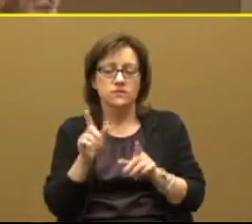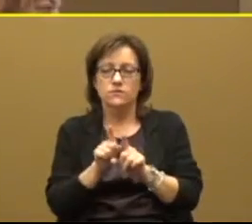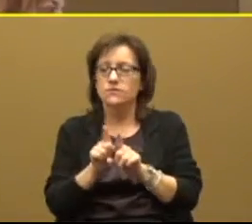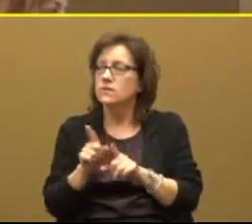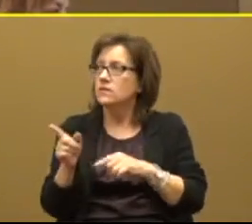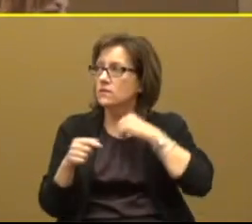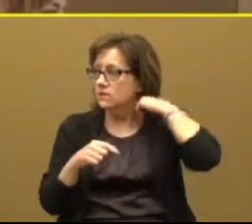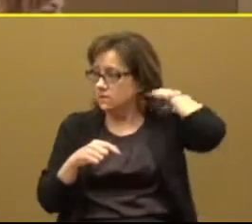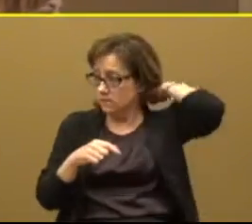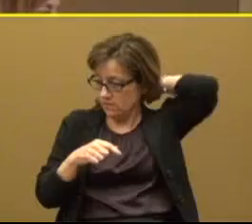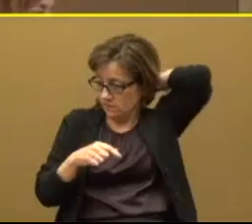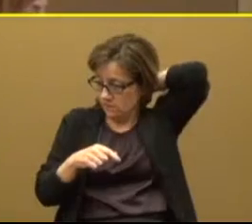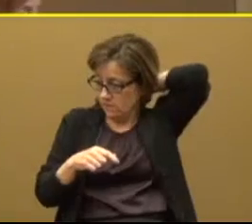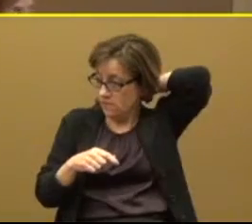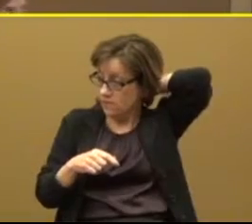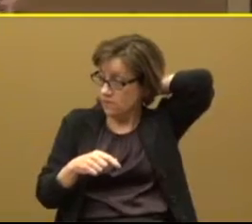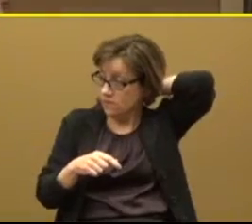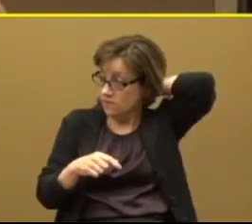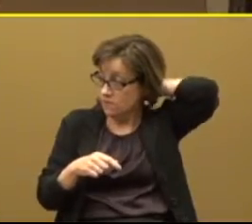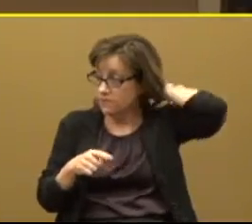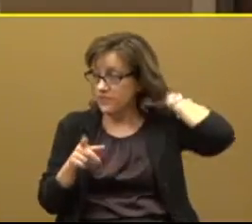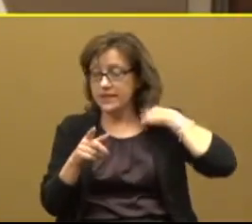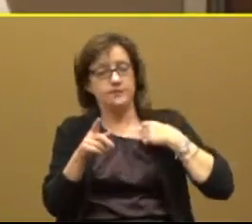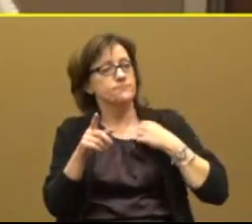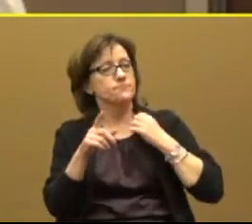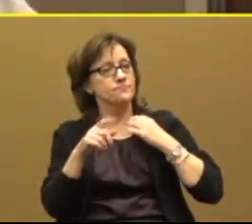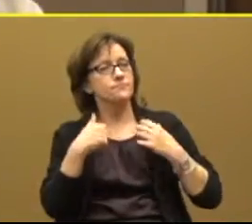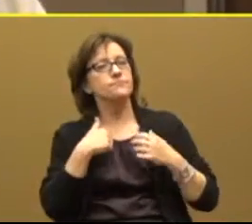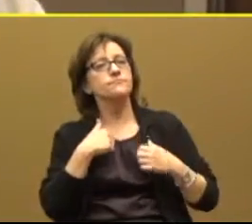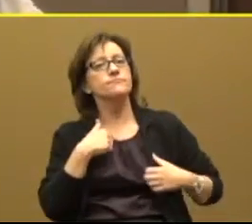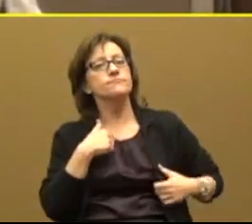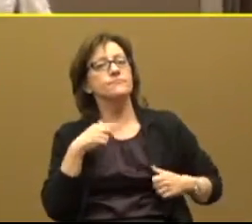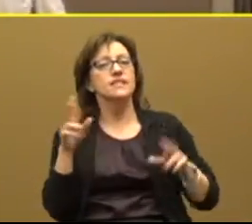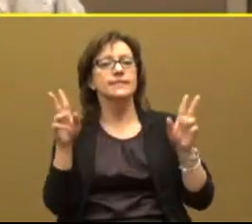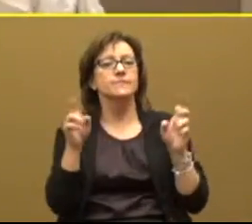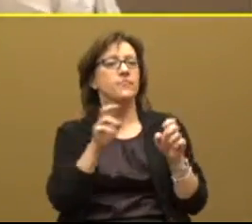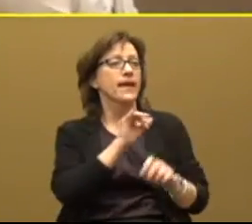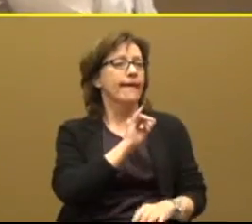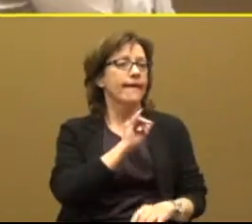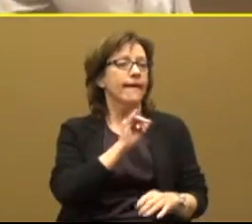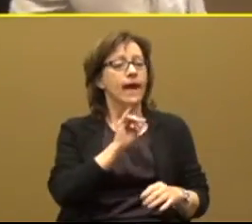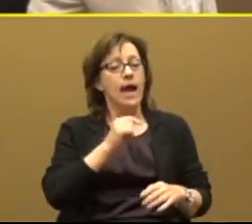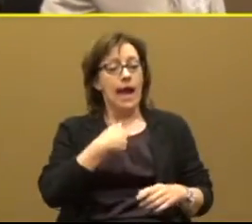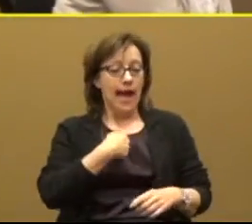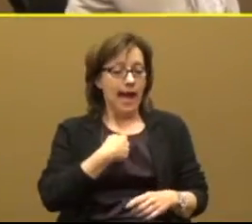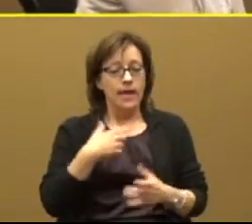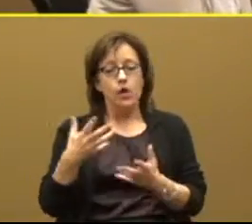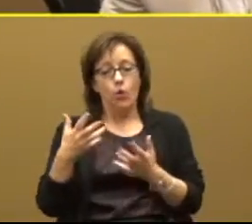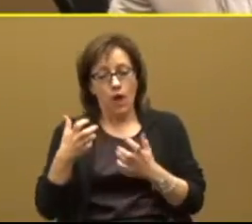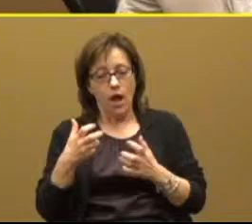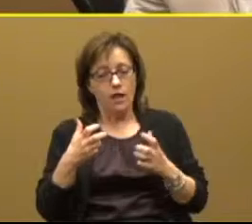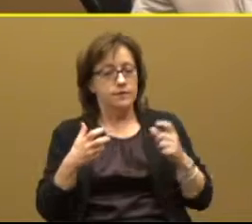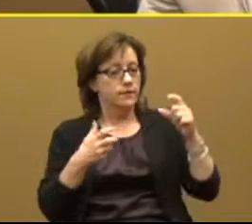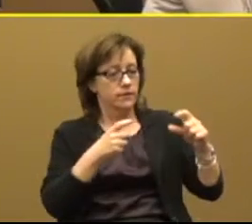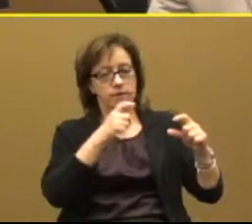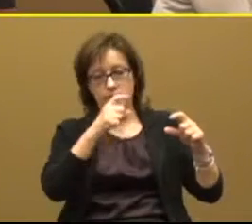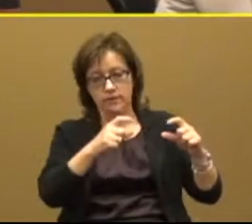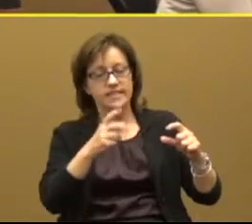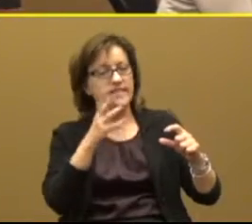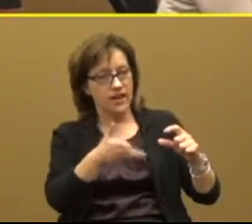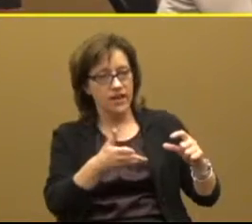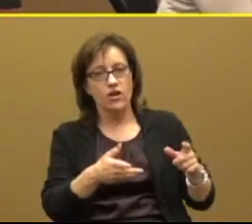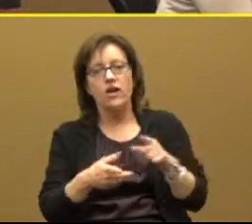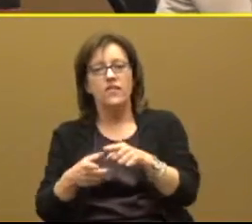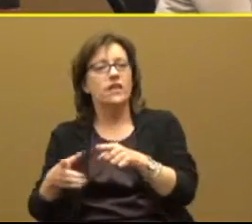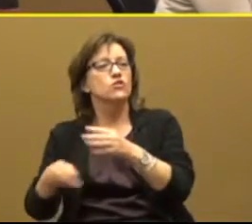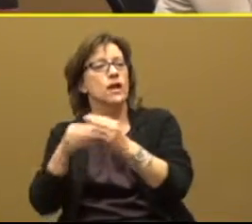I want is placed on there, and then you're adding more pictures to the front